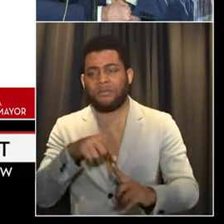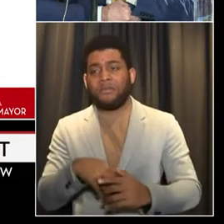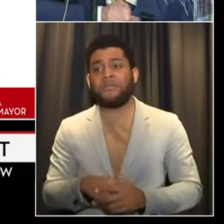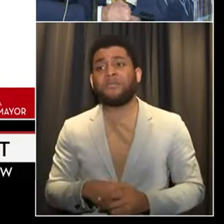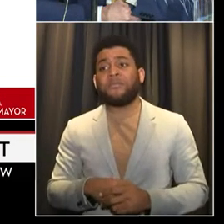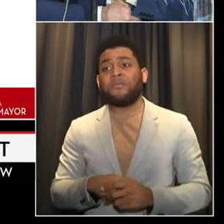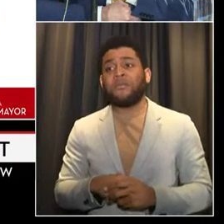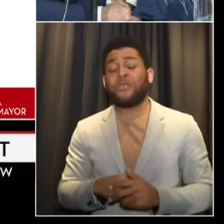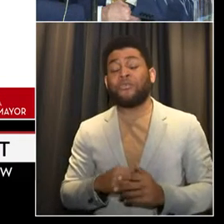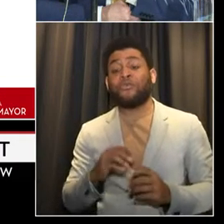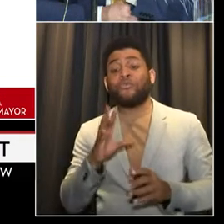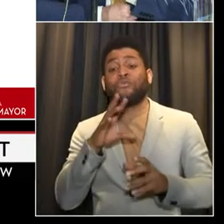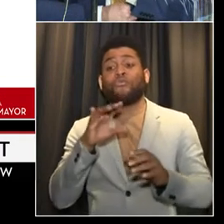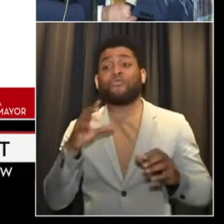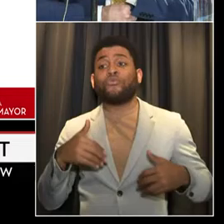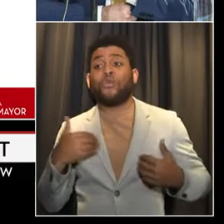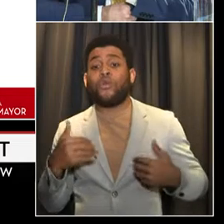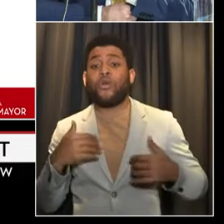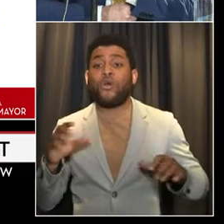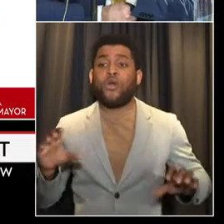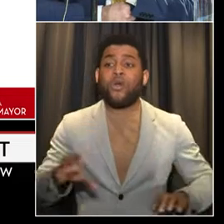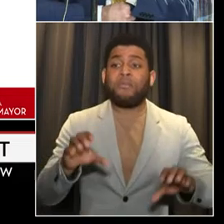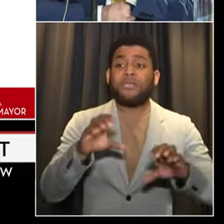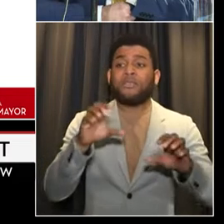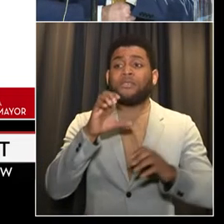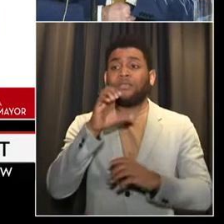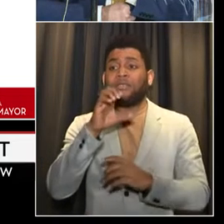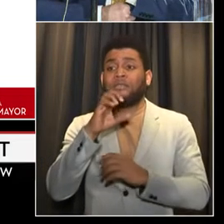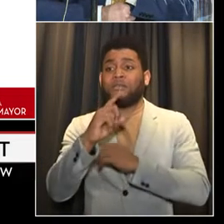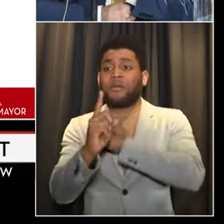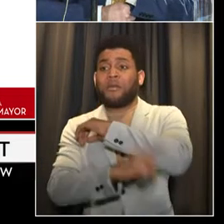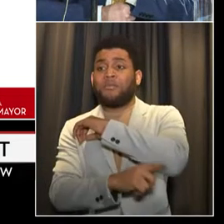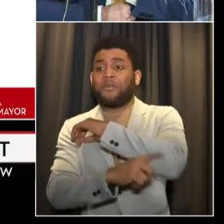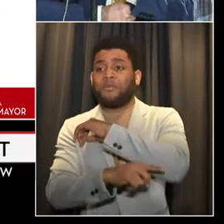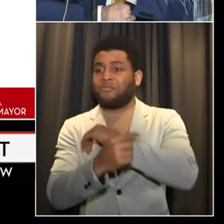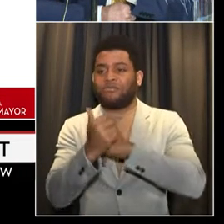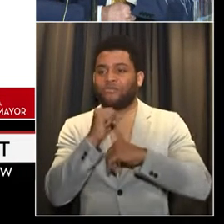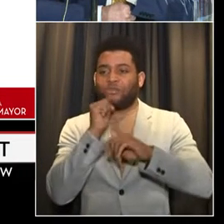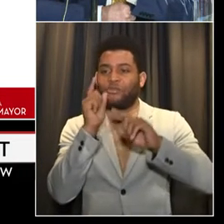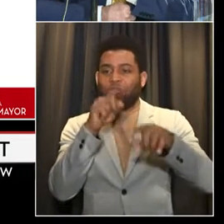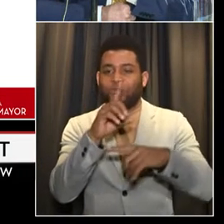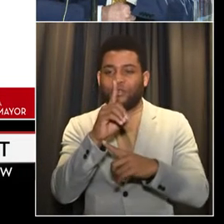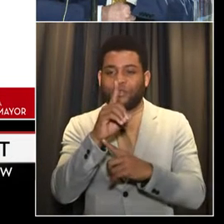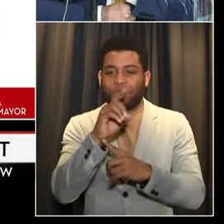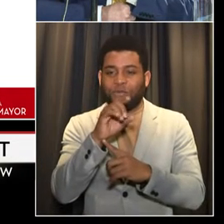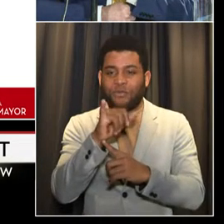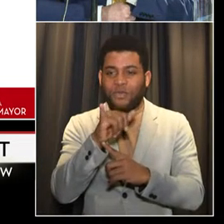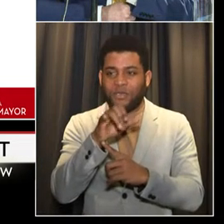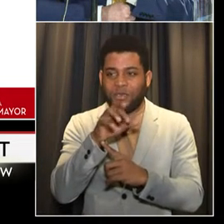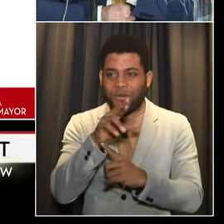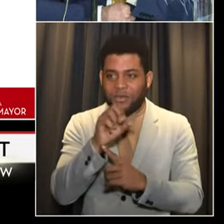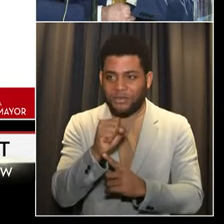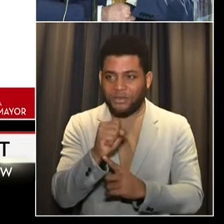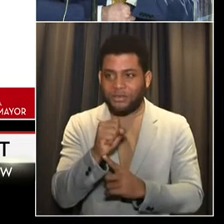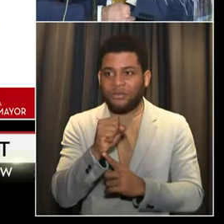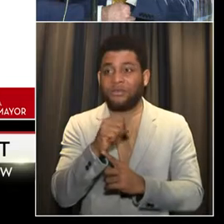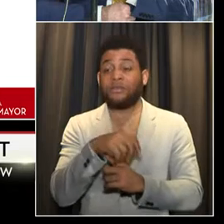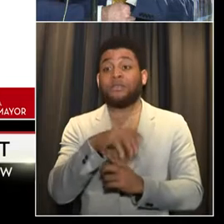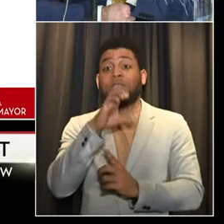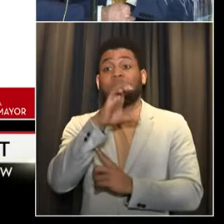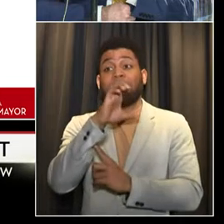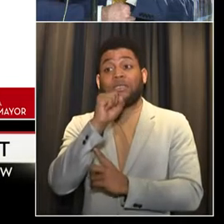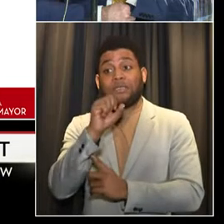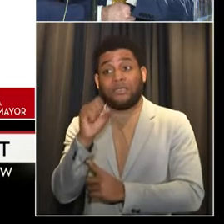some serious crimes, they're not going to DYRS for the most part in any large numbers. And CSS, our